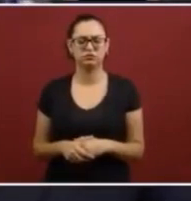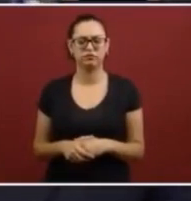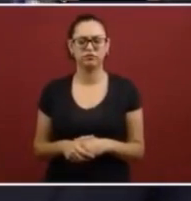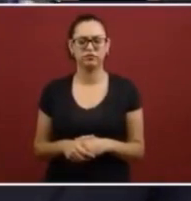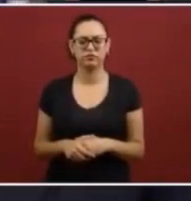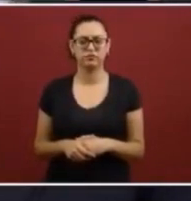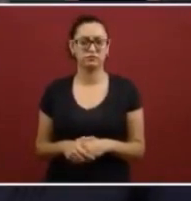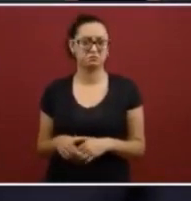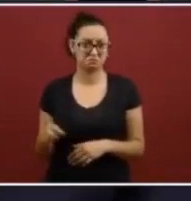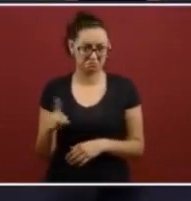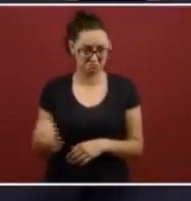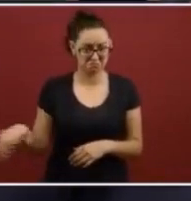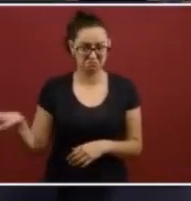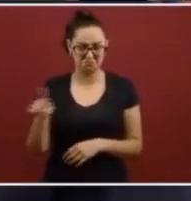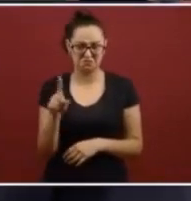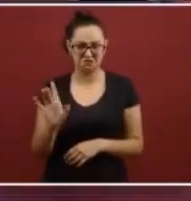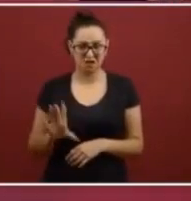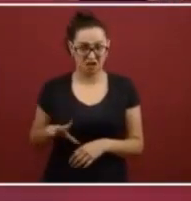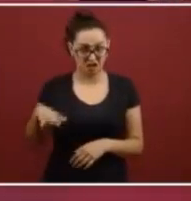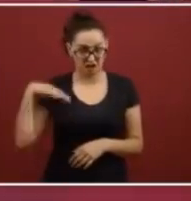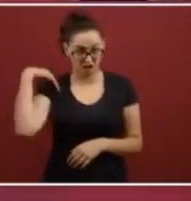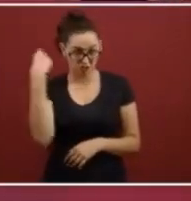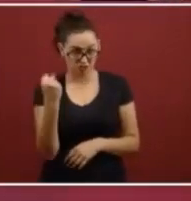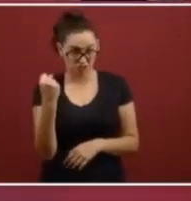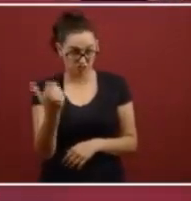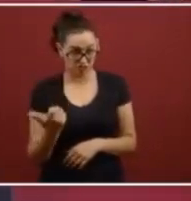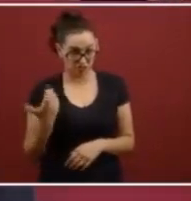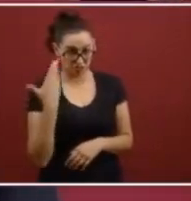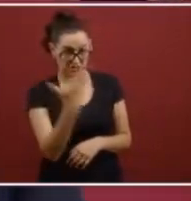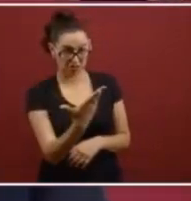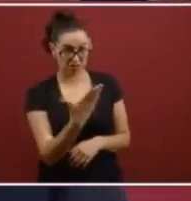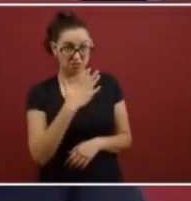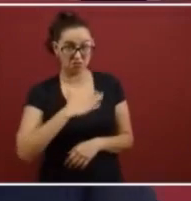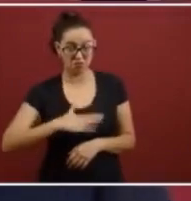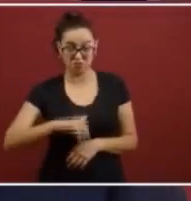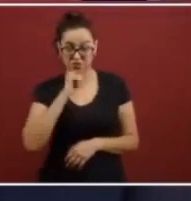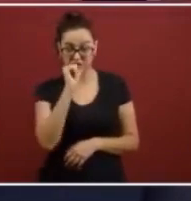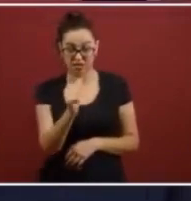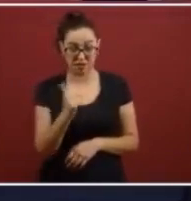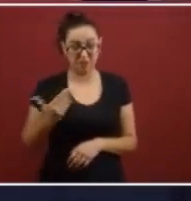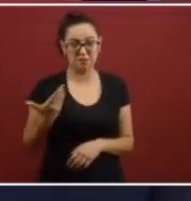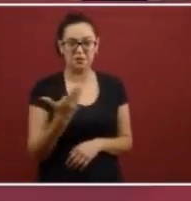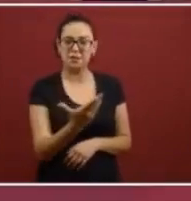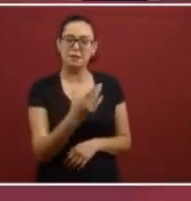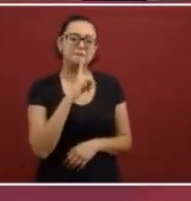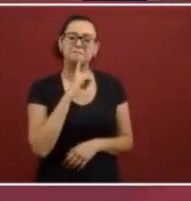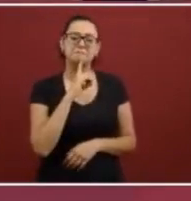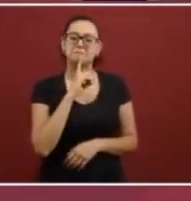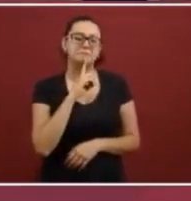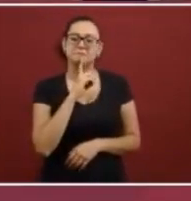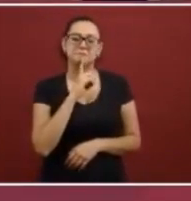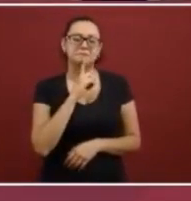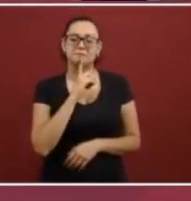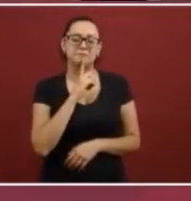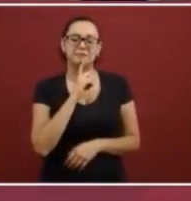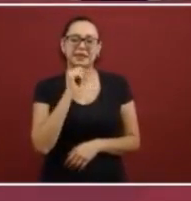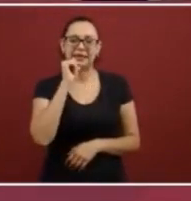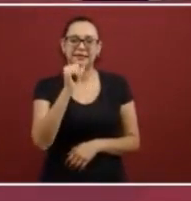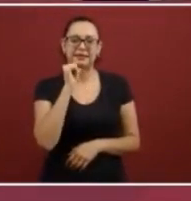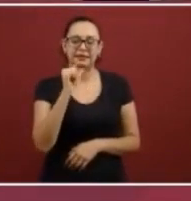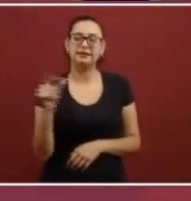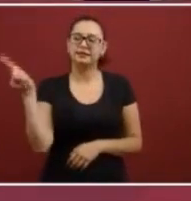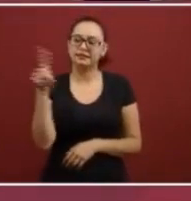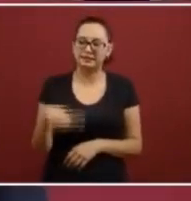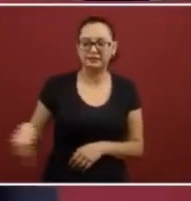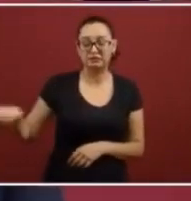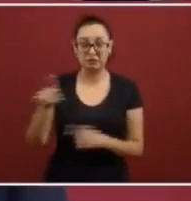nada anything que sea injusto, that is unjust, porque sería caer because that would be to fall en